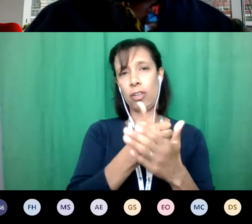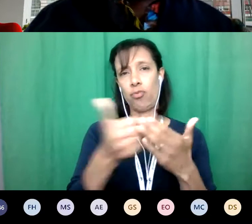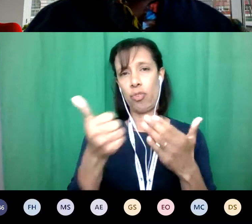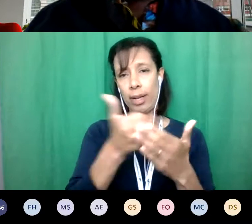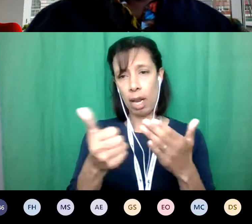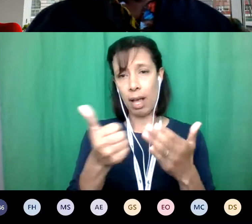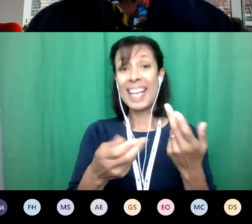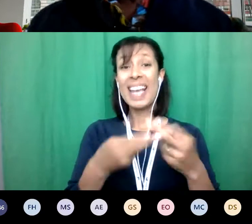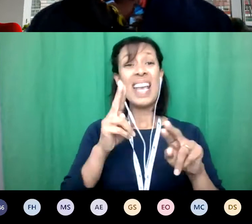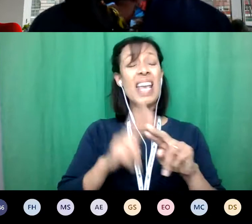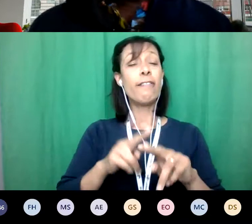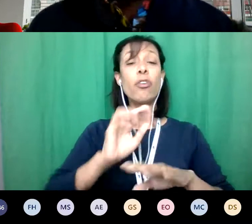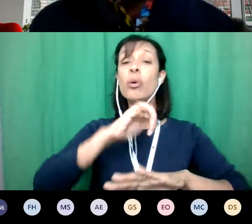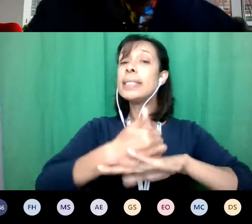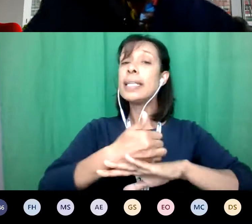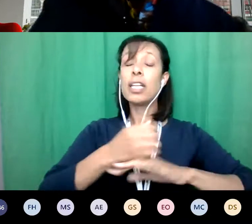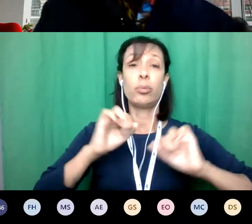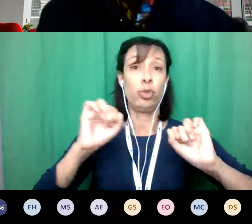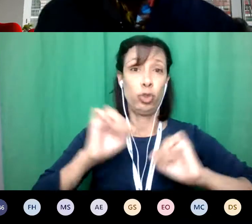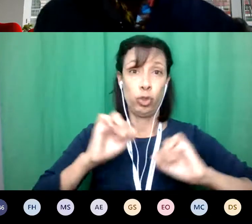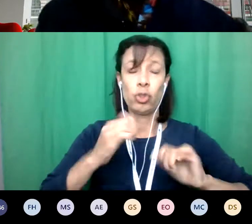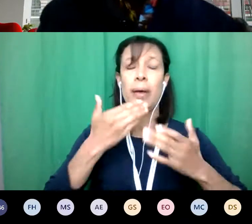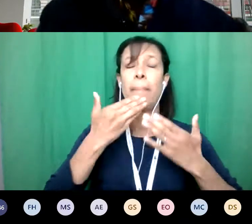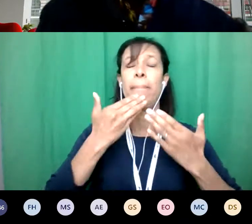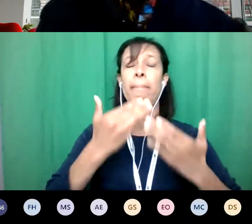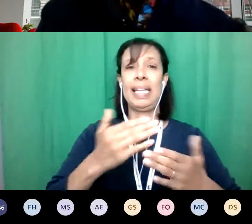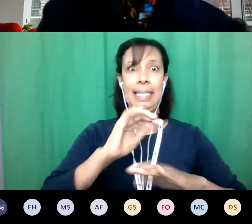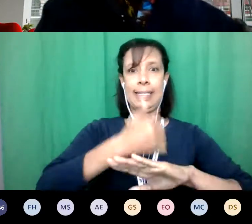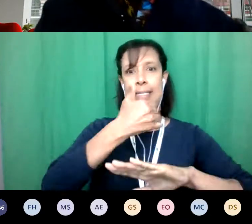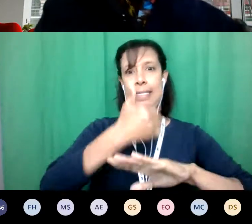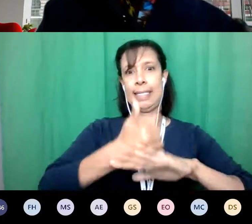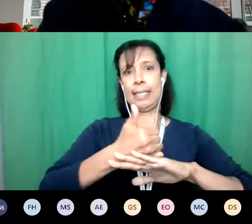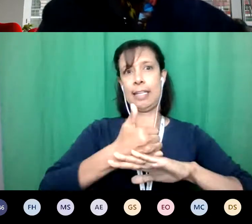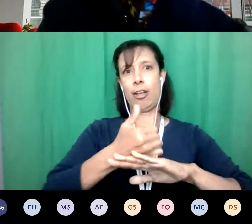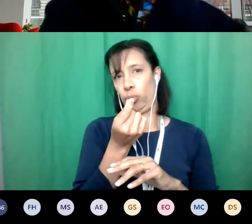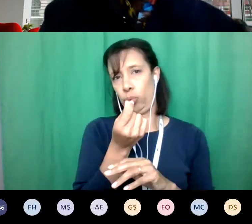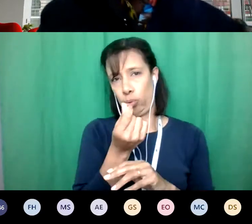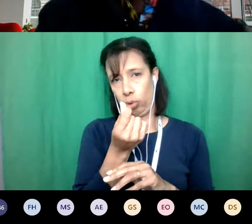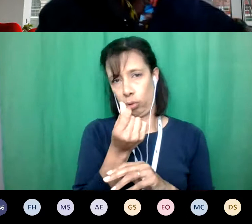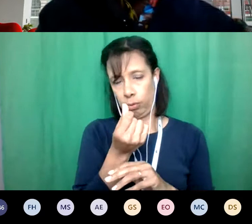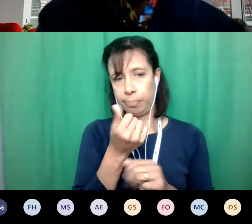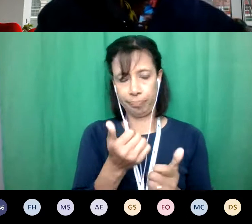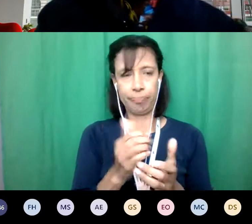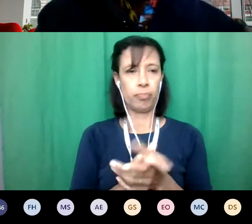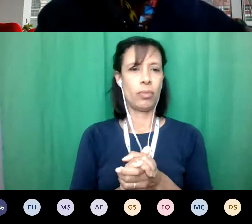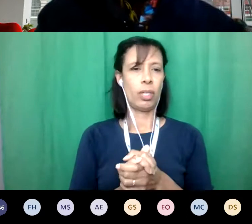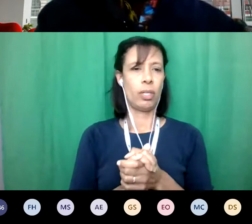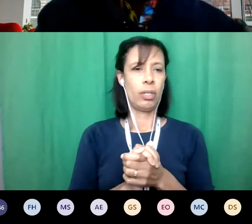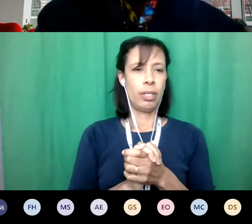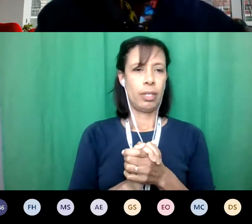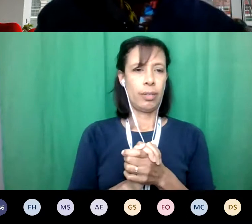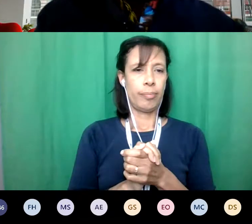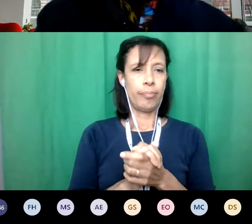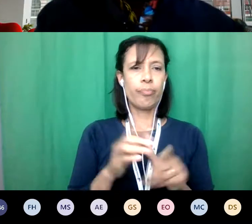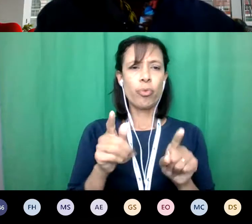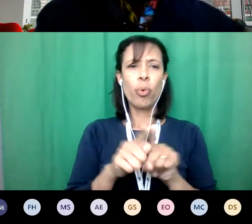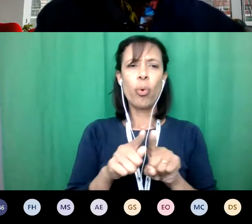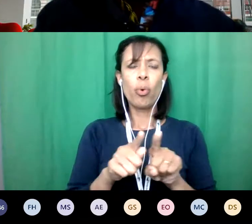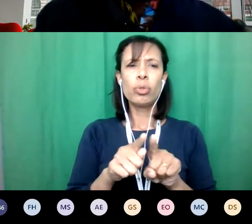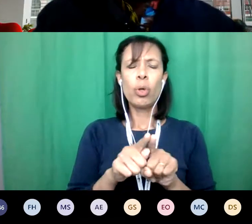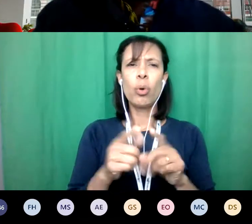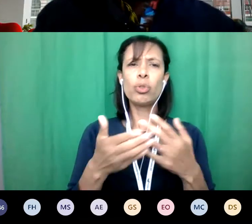so. And I strongly recommend that you sort out your